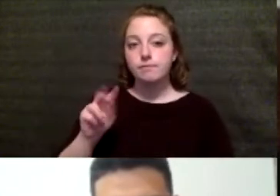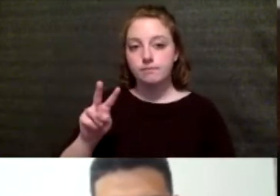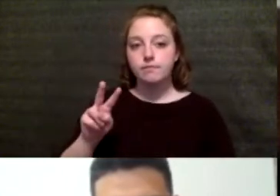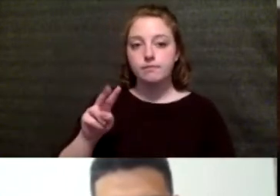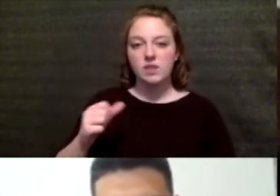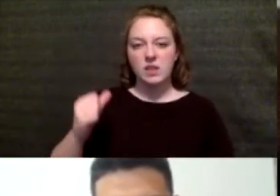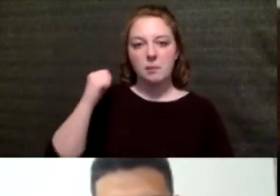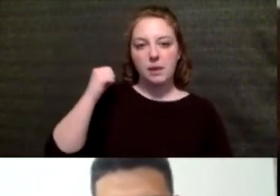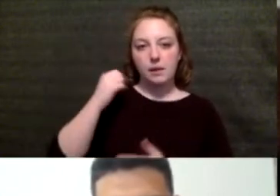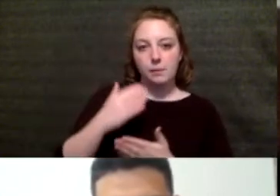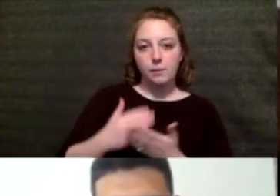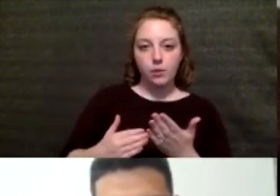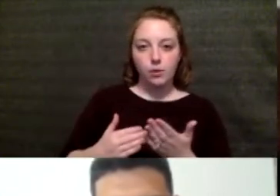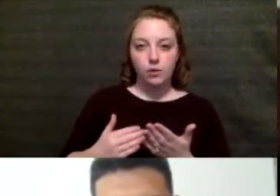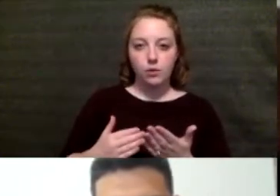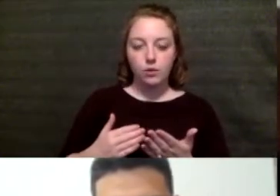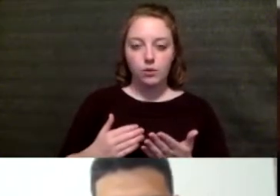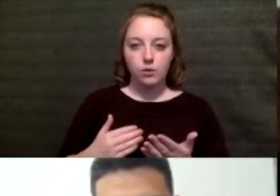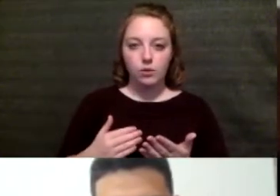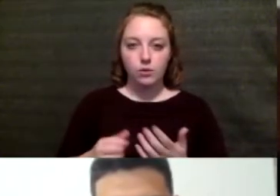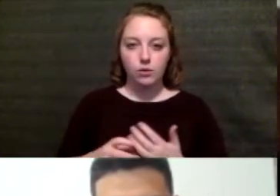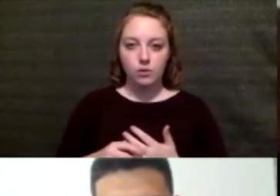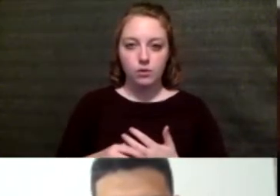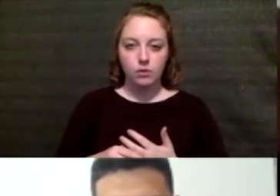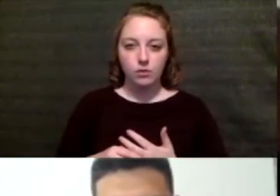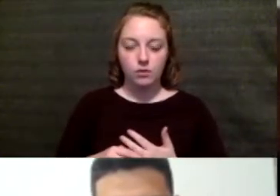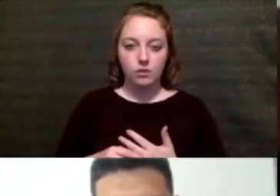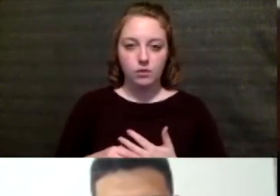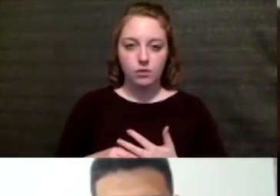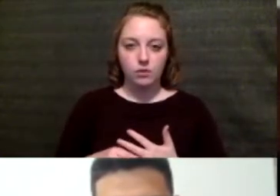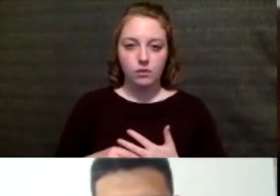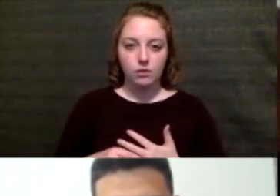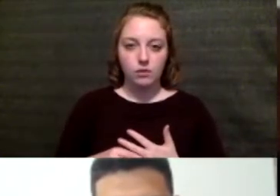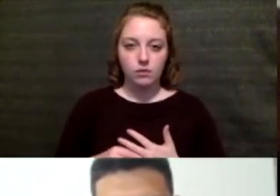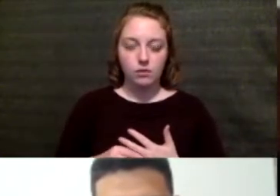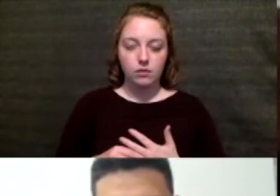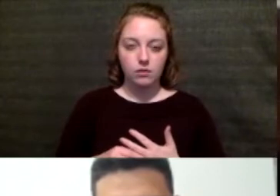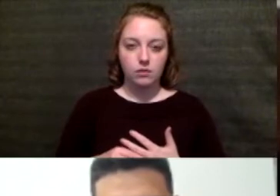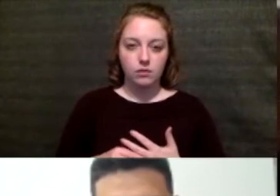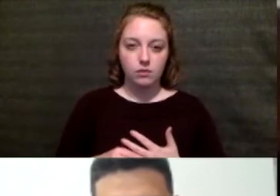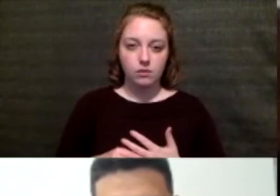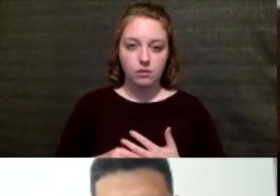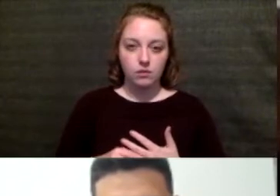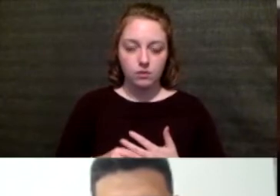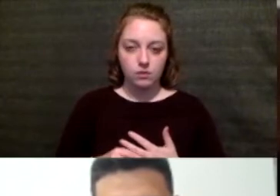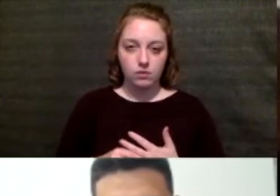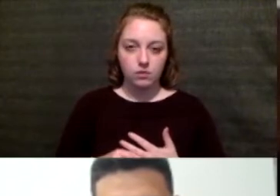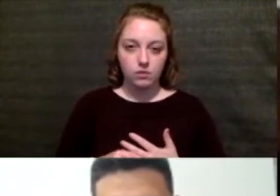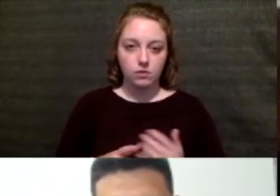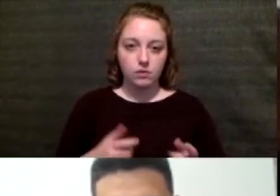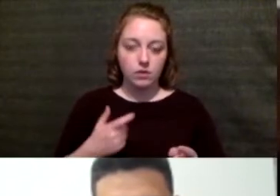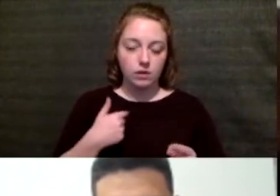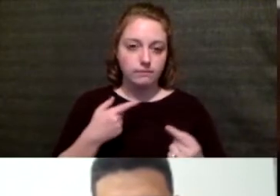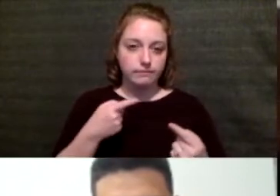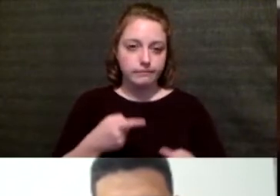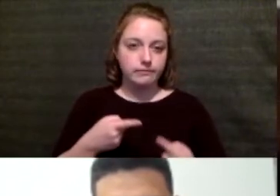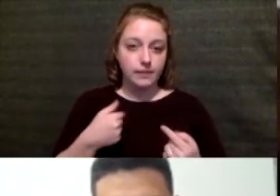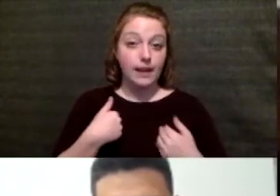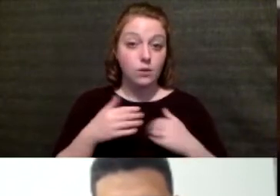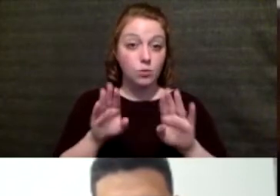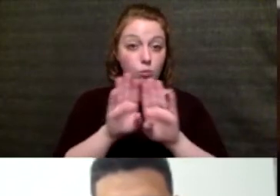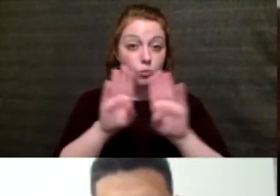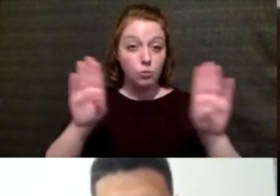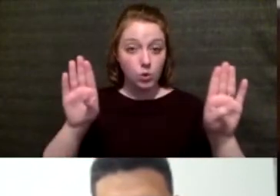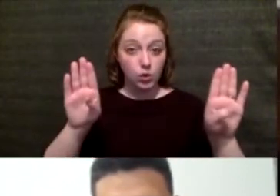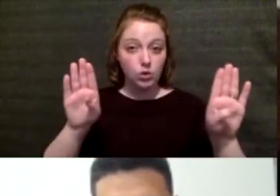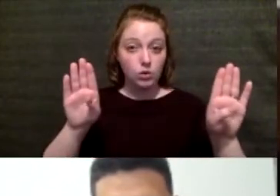there, I could literally pull open a whole classroom where they had, there was a wall. I think there were